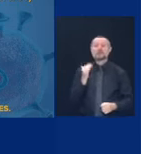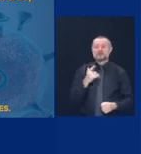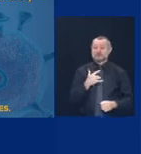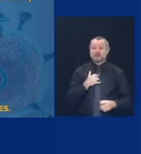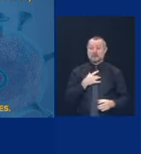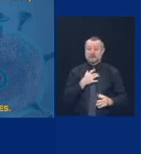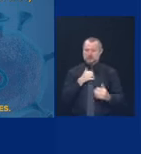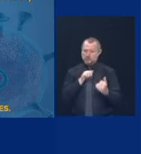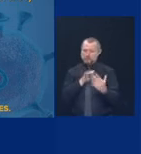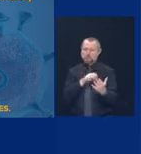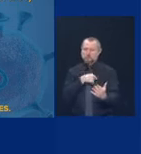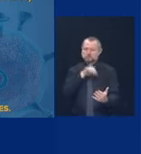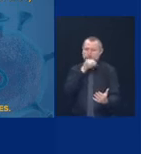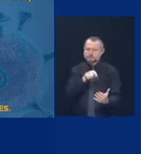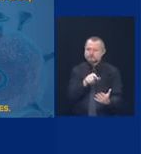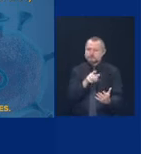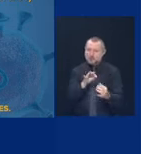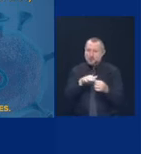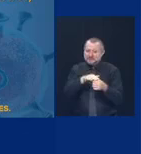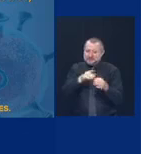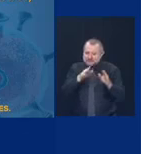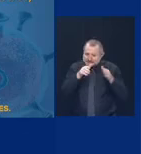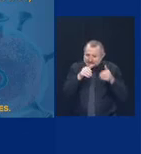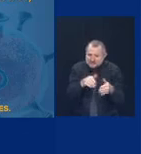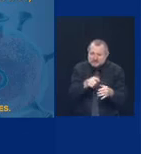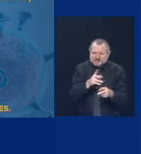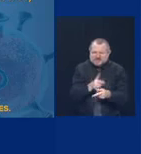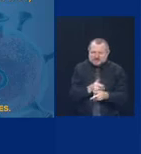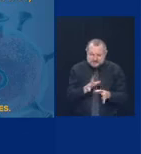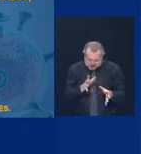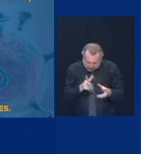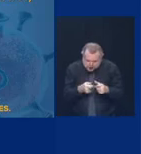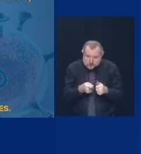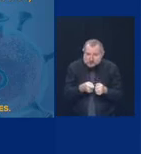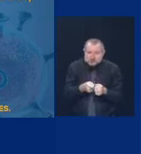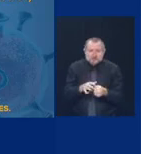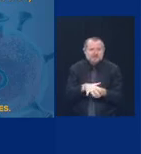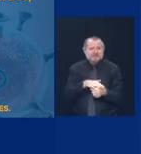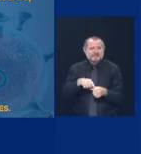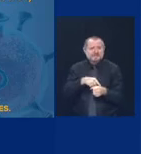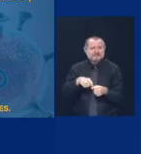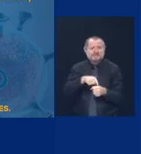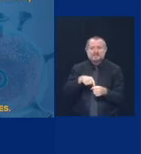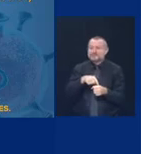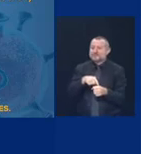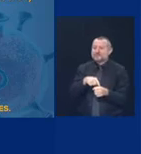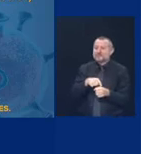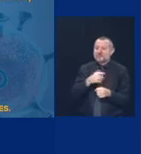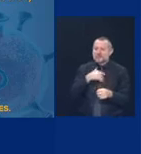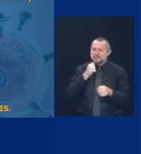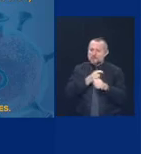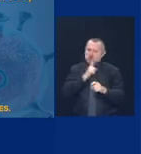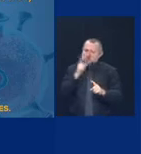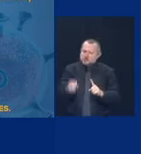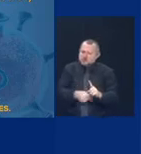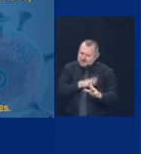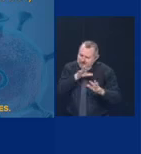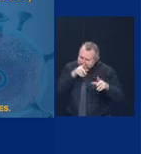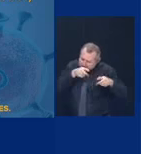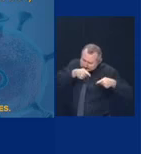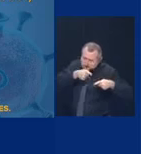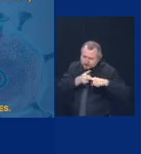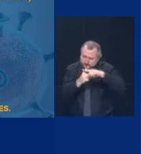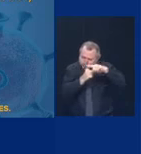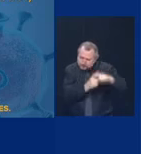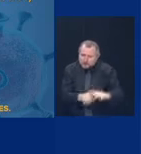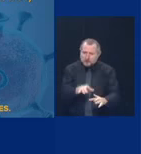people, beware of your own activity in your own community. We get to target more closely